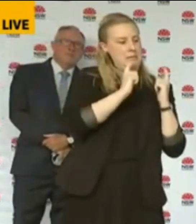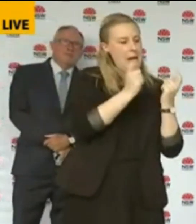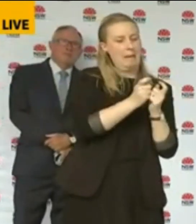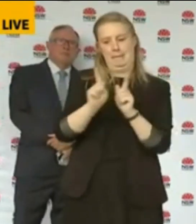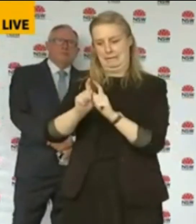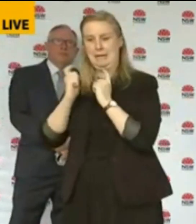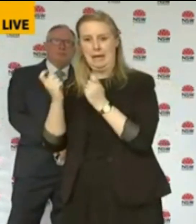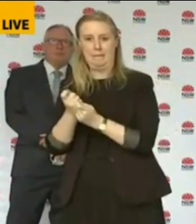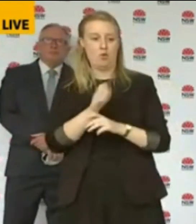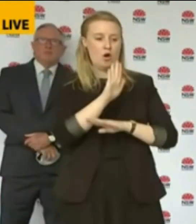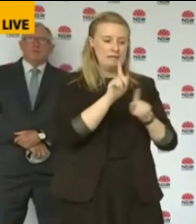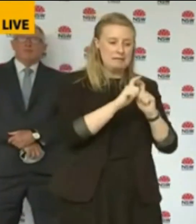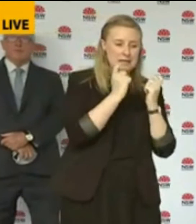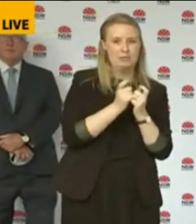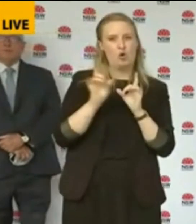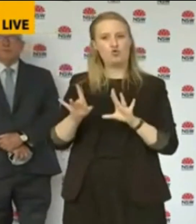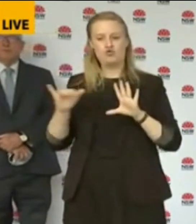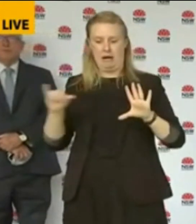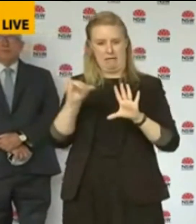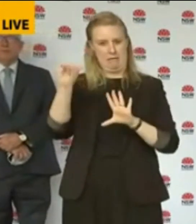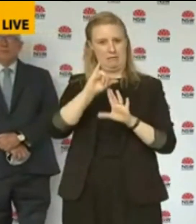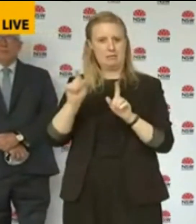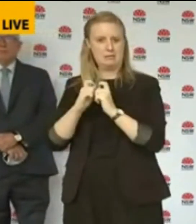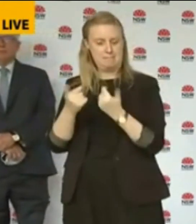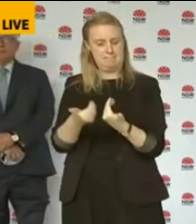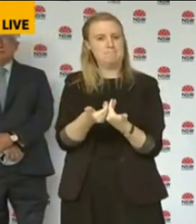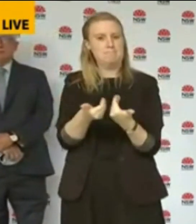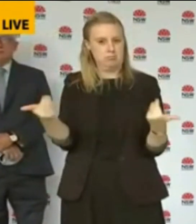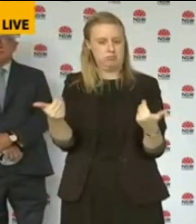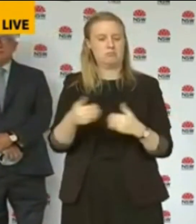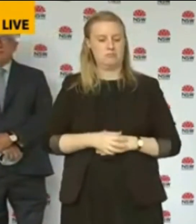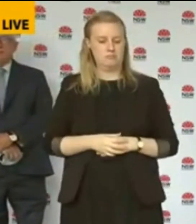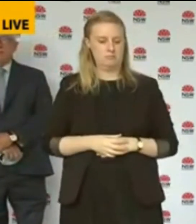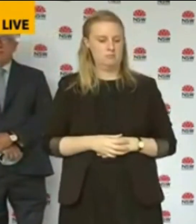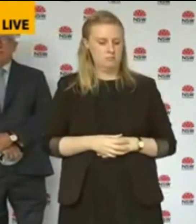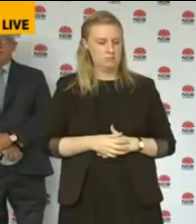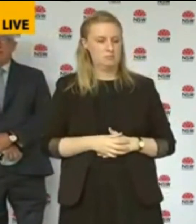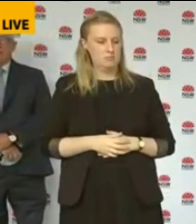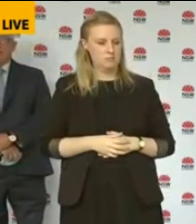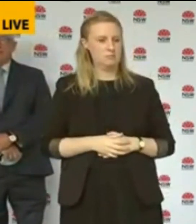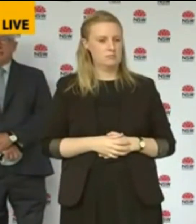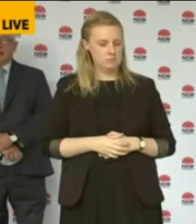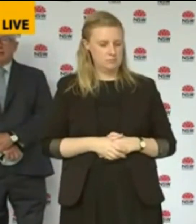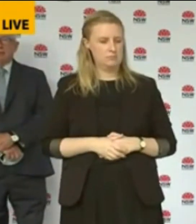testing regime around our quarantine facilities and ensuring that we've added salivary